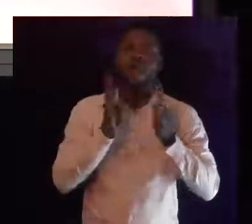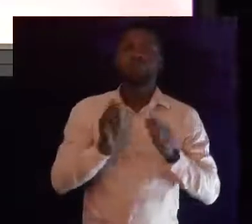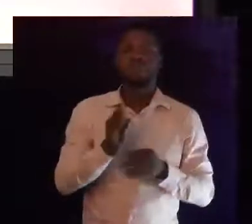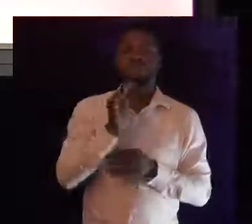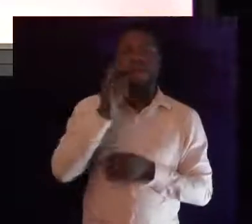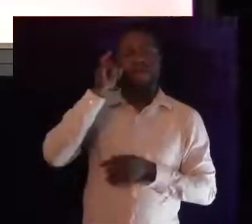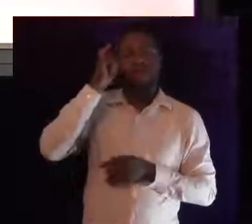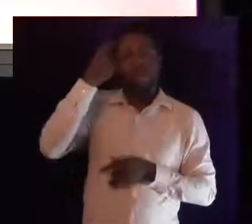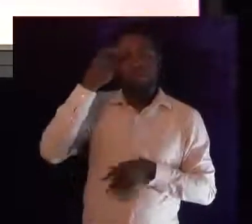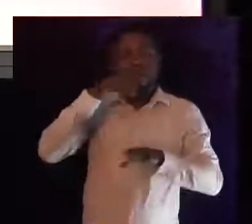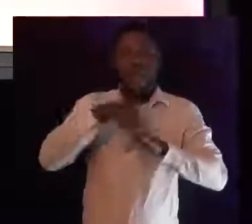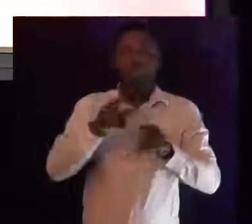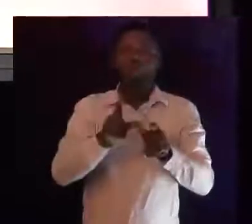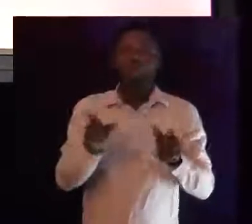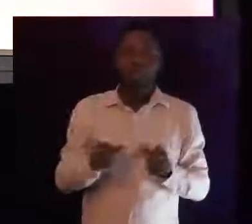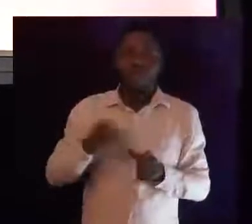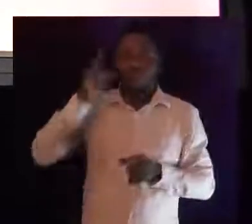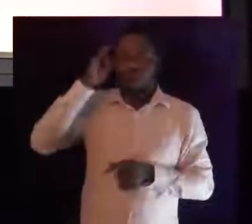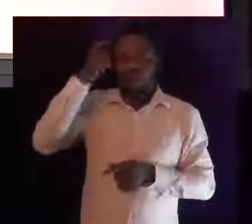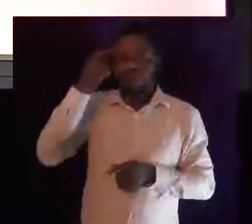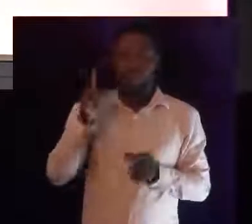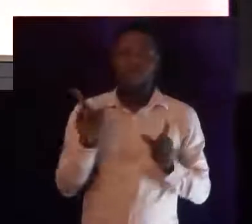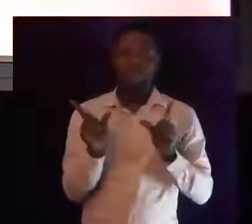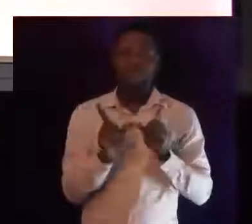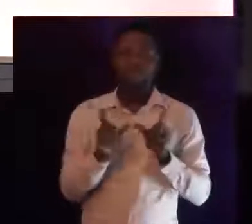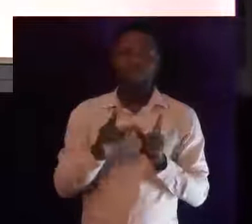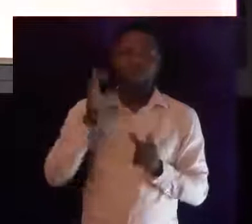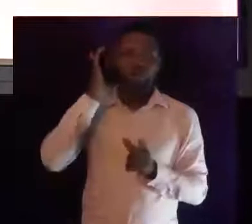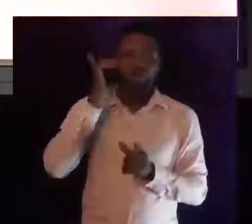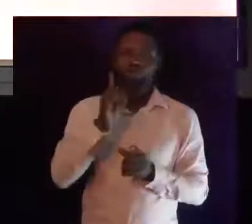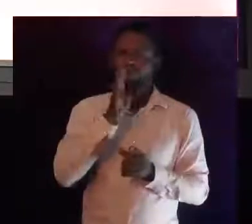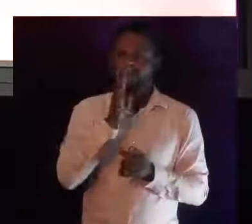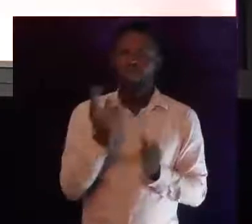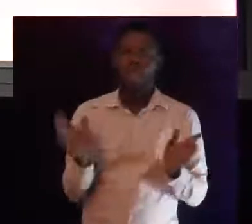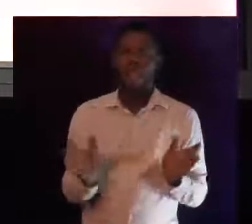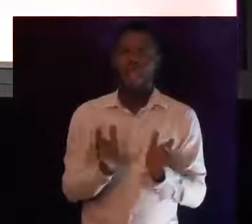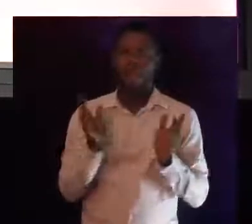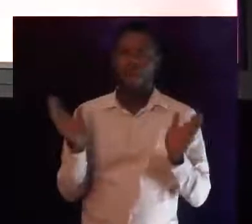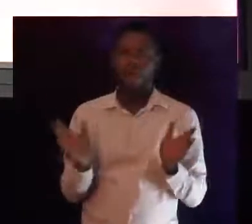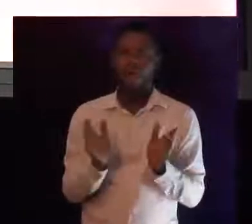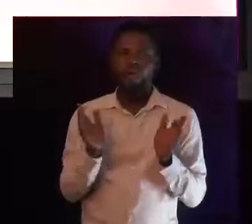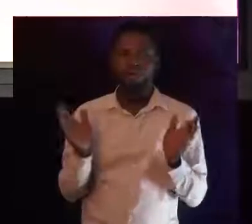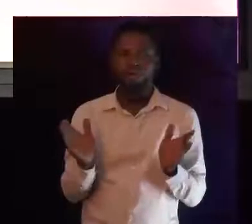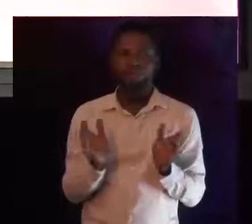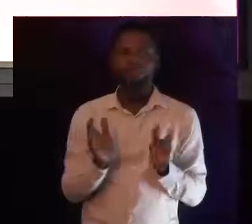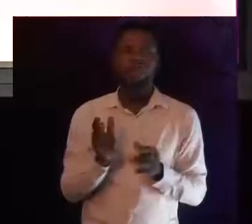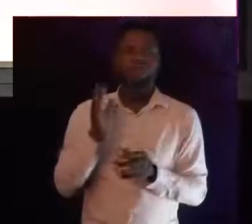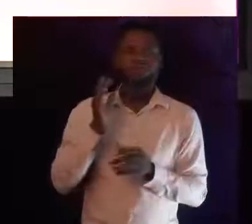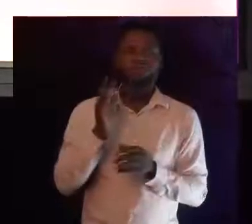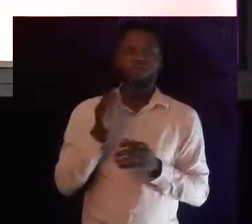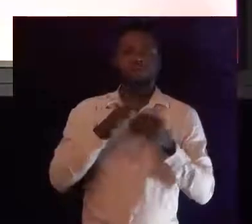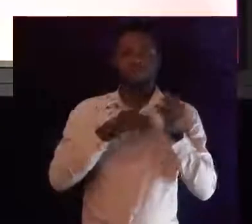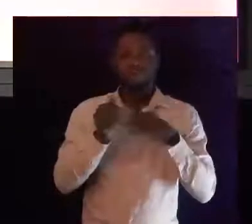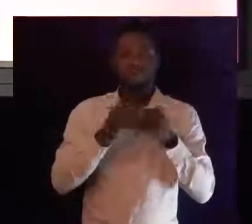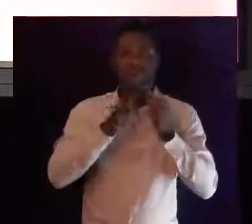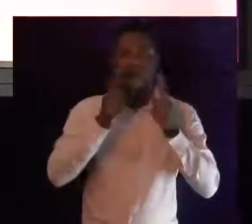by government at the local government level should be encouraged. Building affordable houses by government at the local government